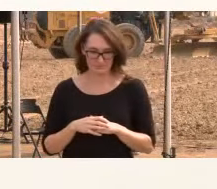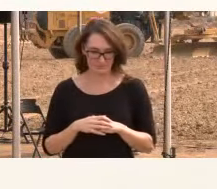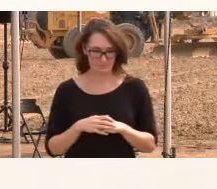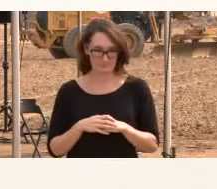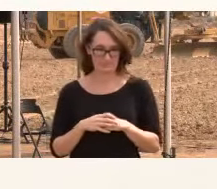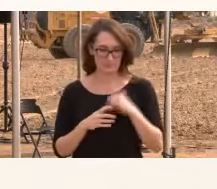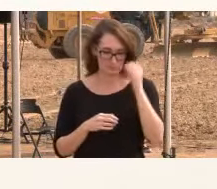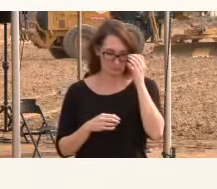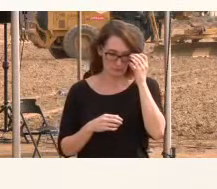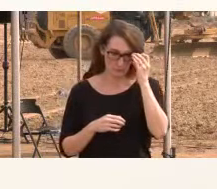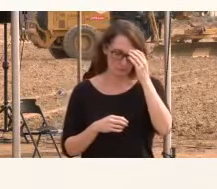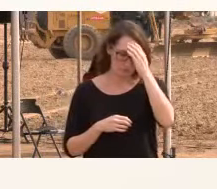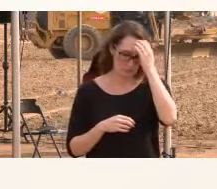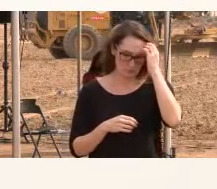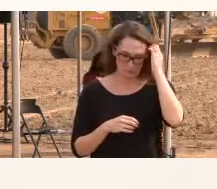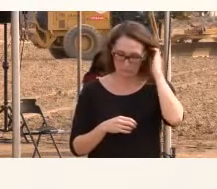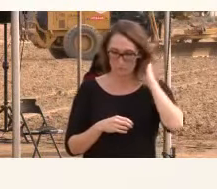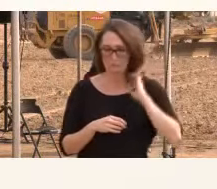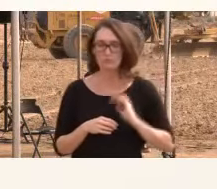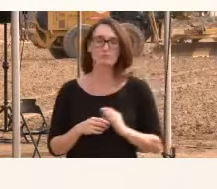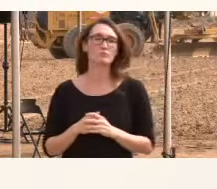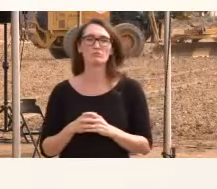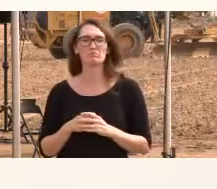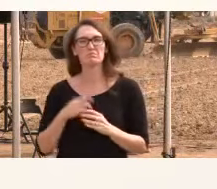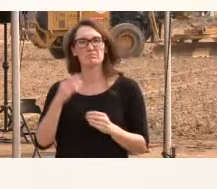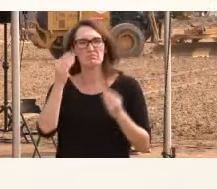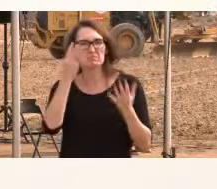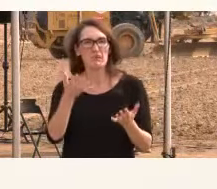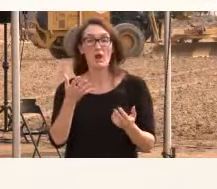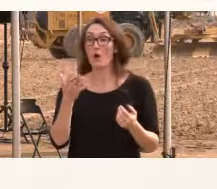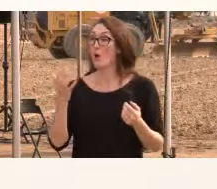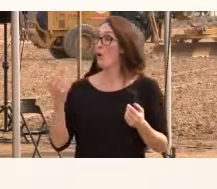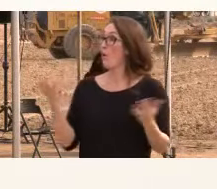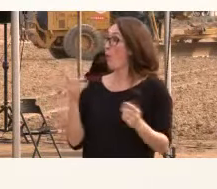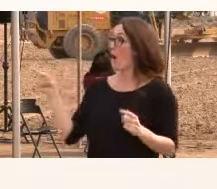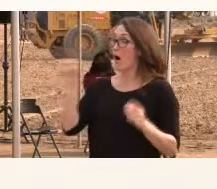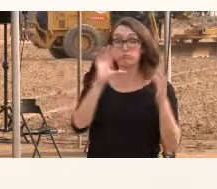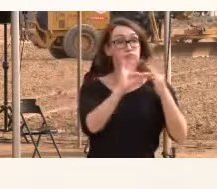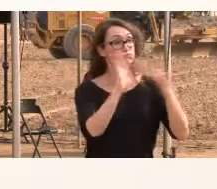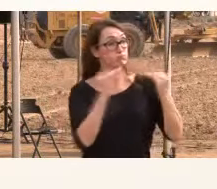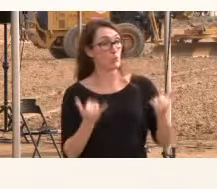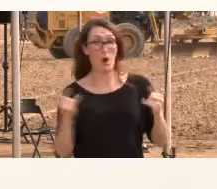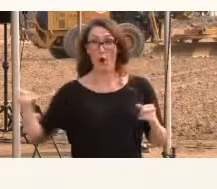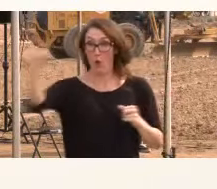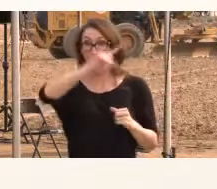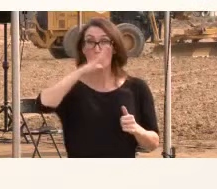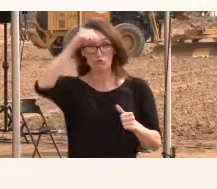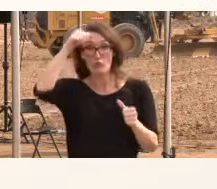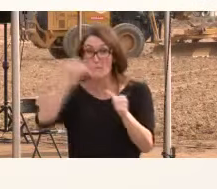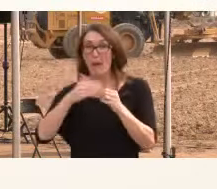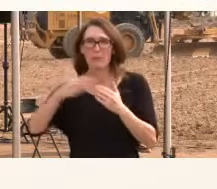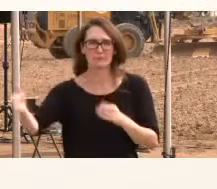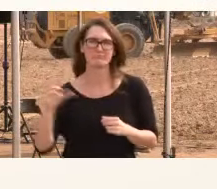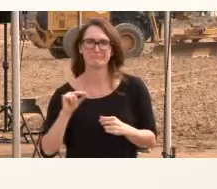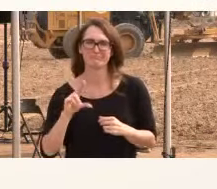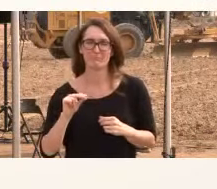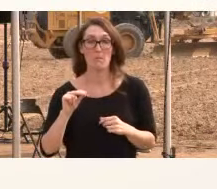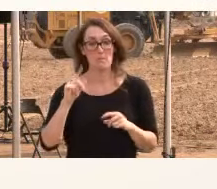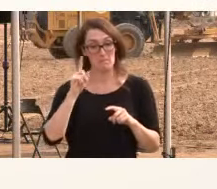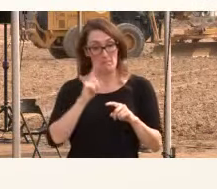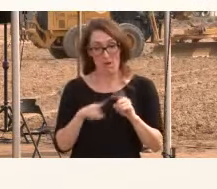Little will be remembered on probably what was said here today, but what we do here